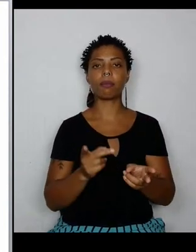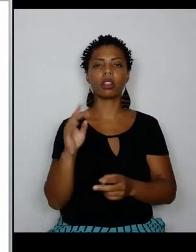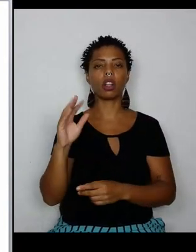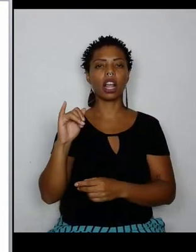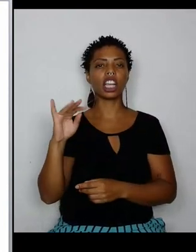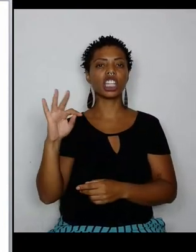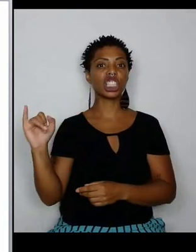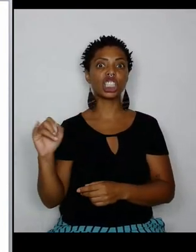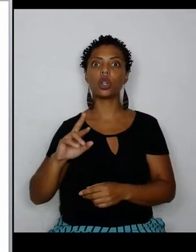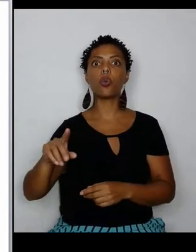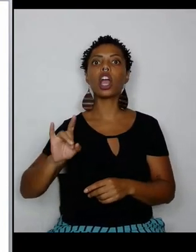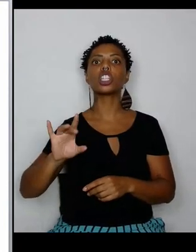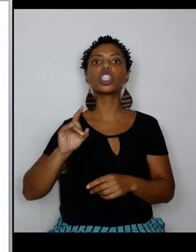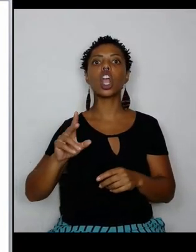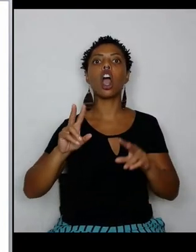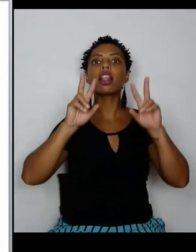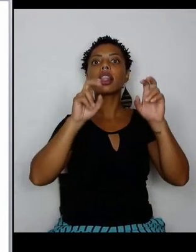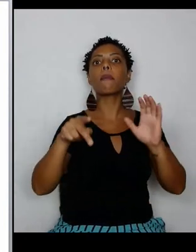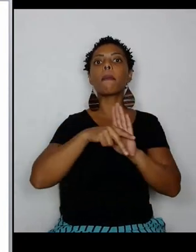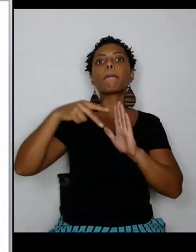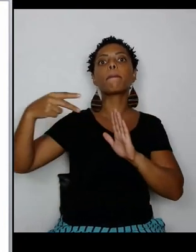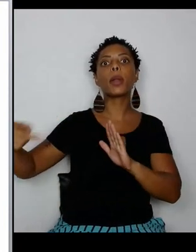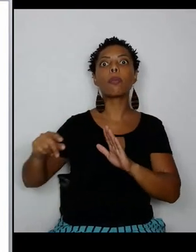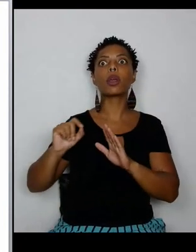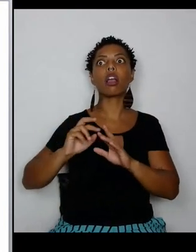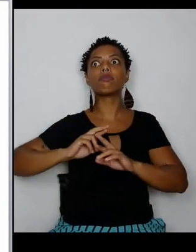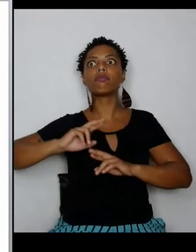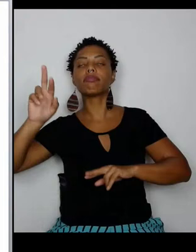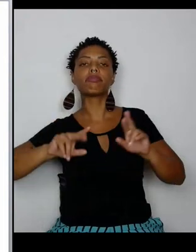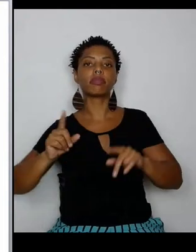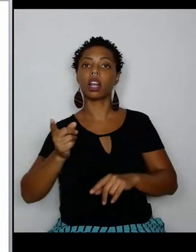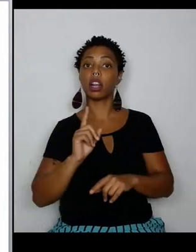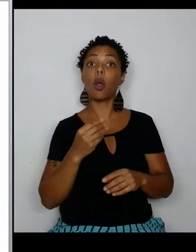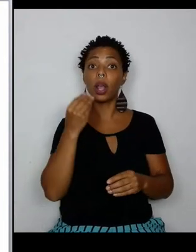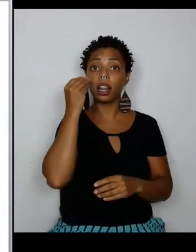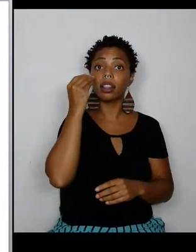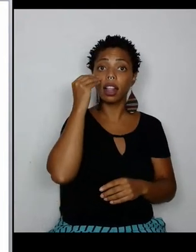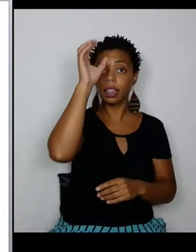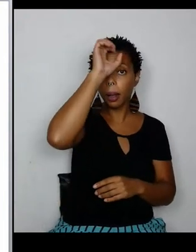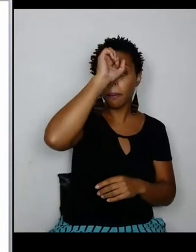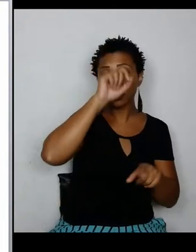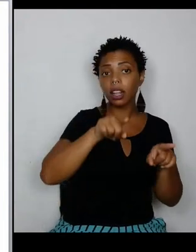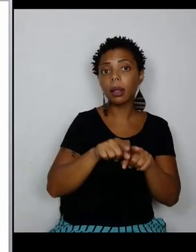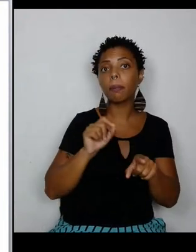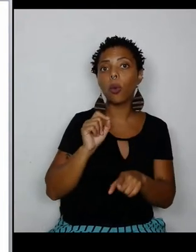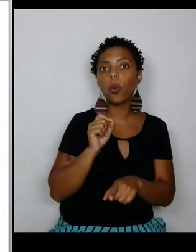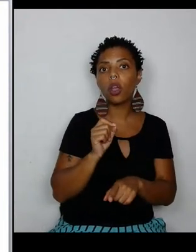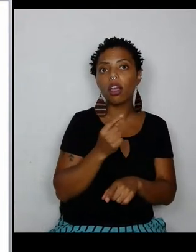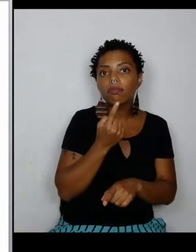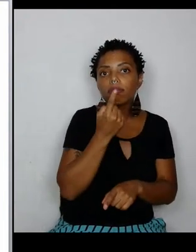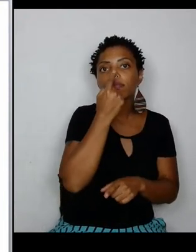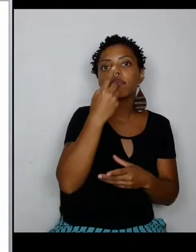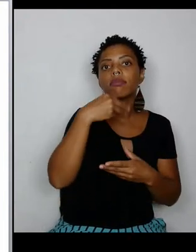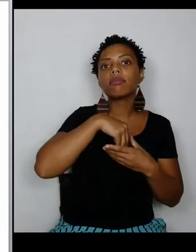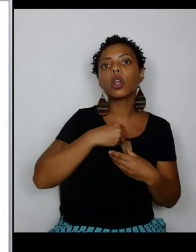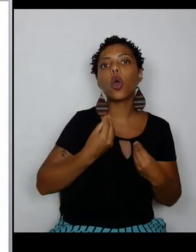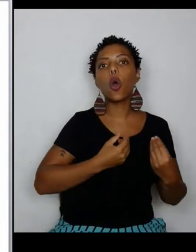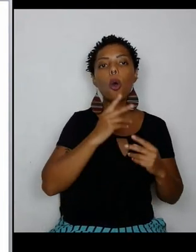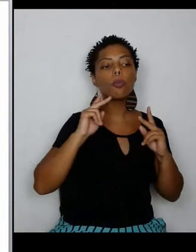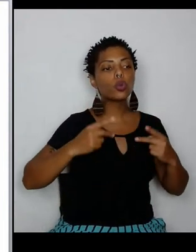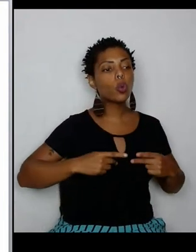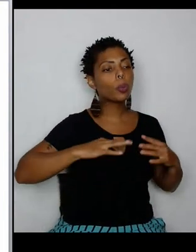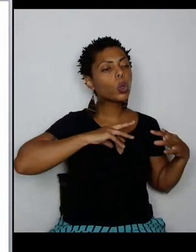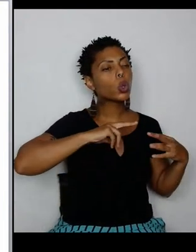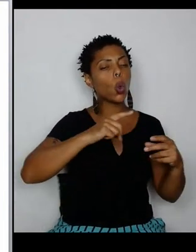he paints not only local motifs picturesque motifs he tries to learn